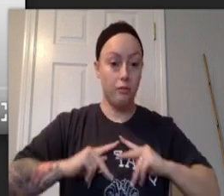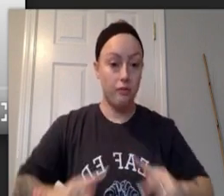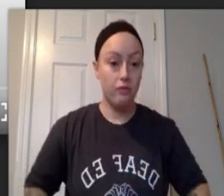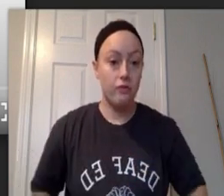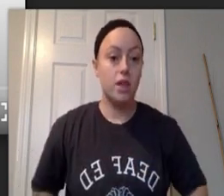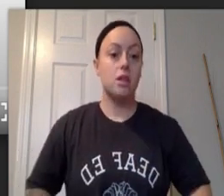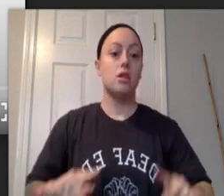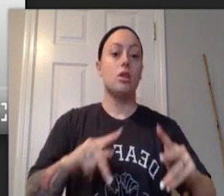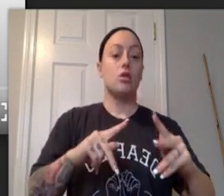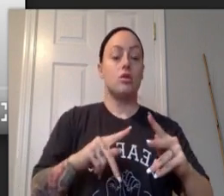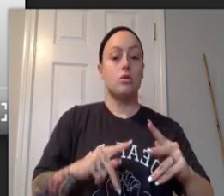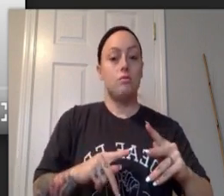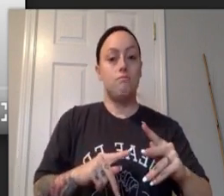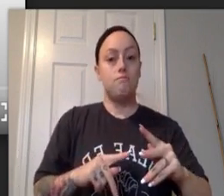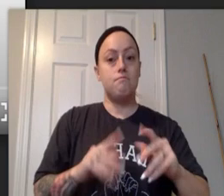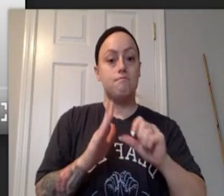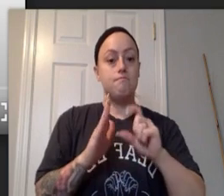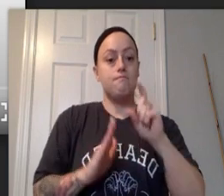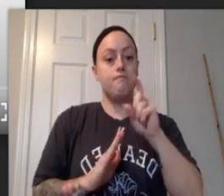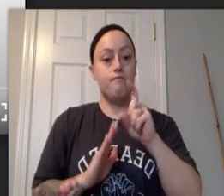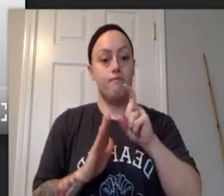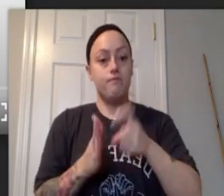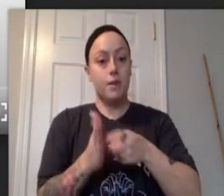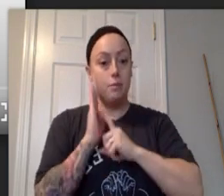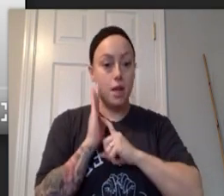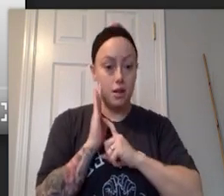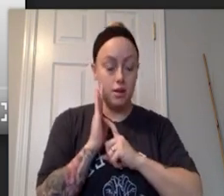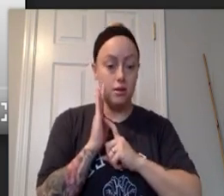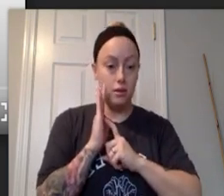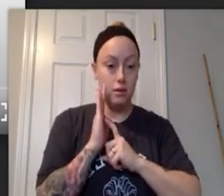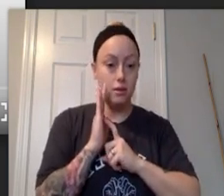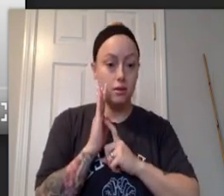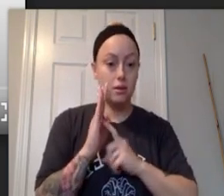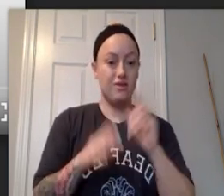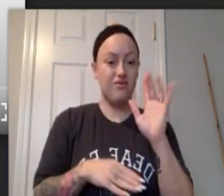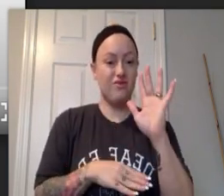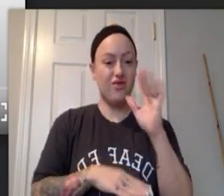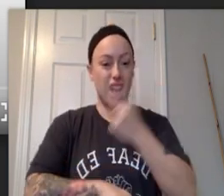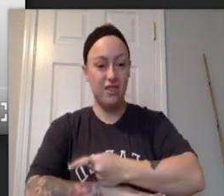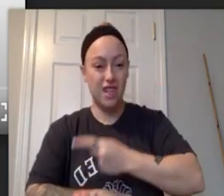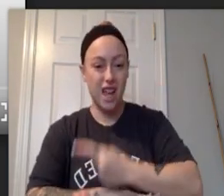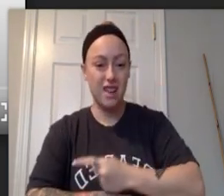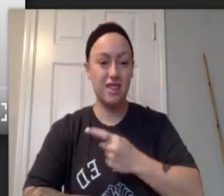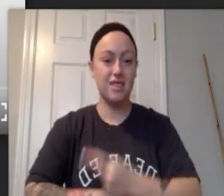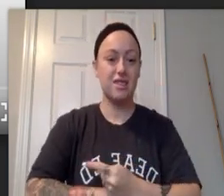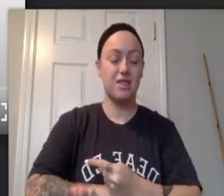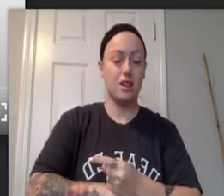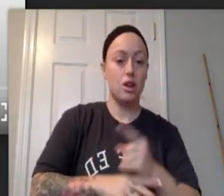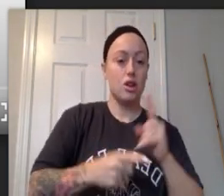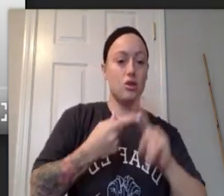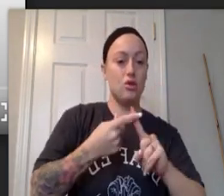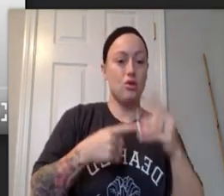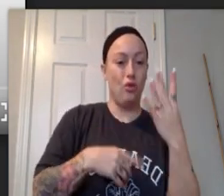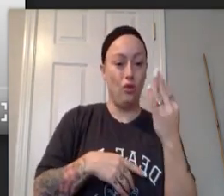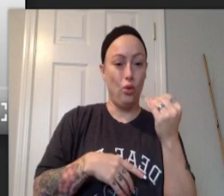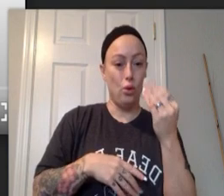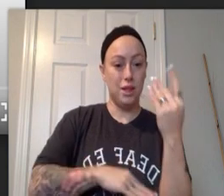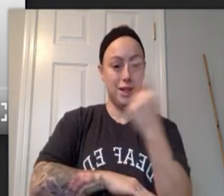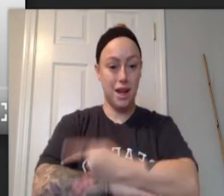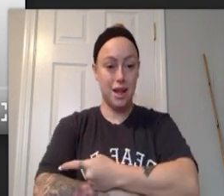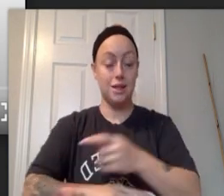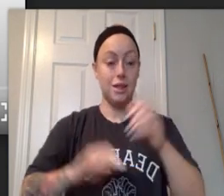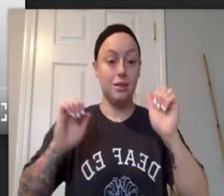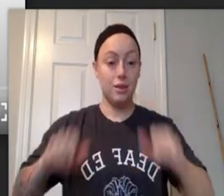to 14 days. And so opioids, they don't necessarily like do a lot of damage to the organs of our body, but they can really mess up